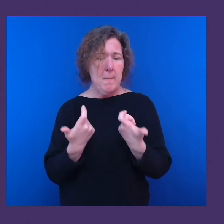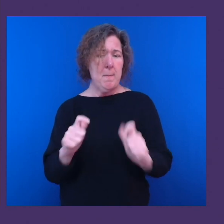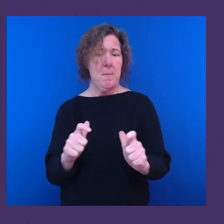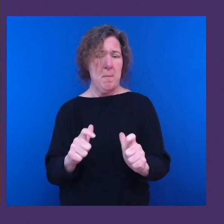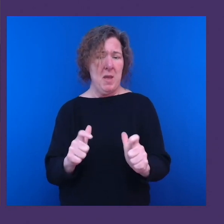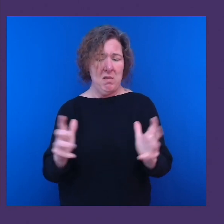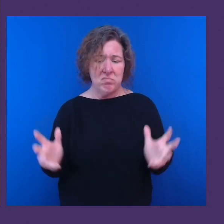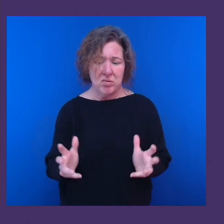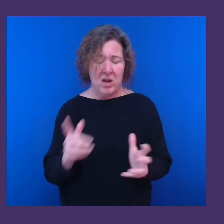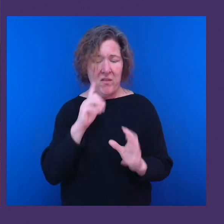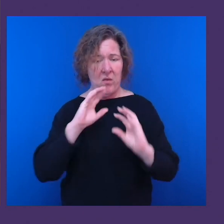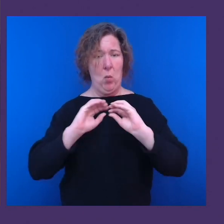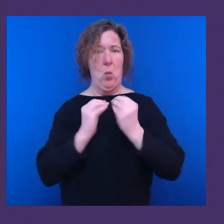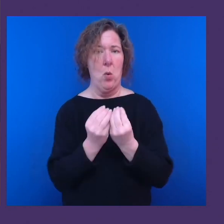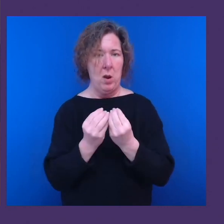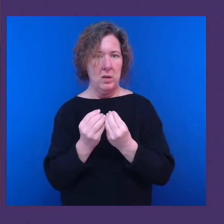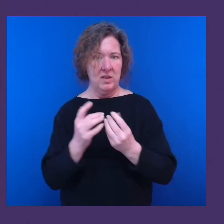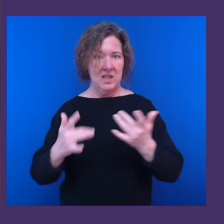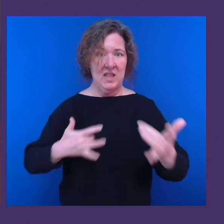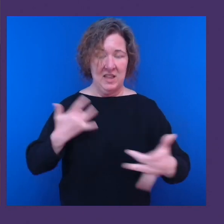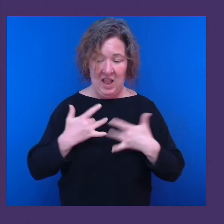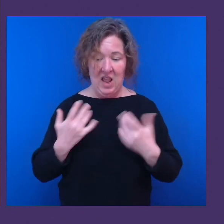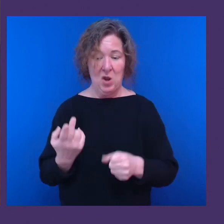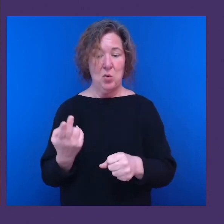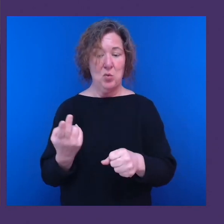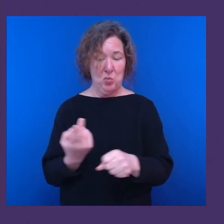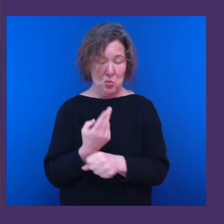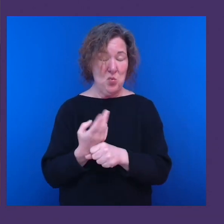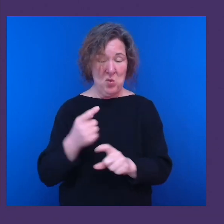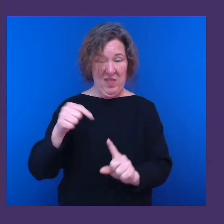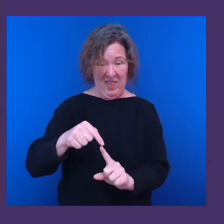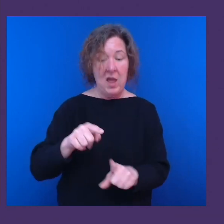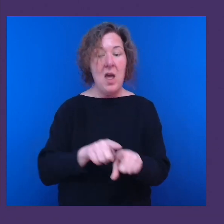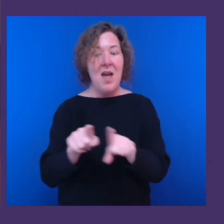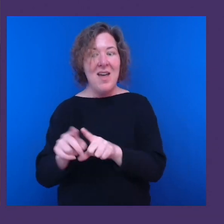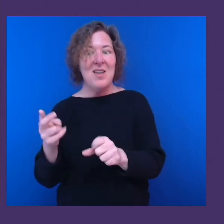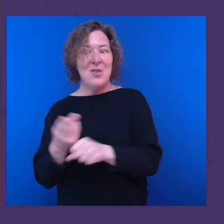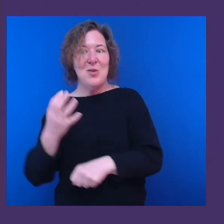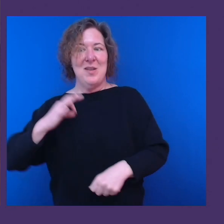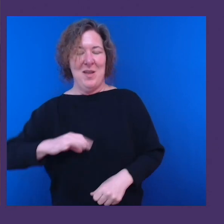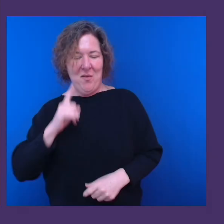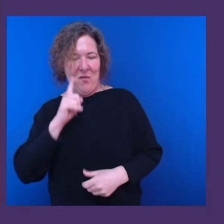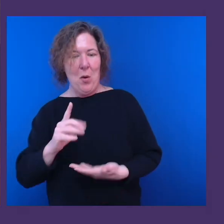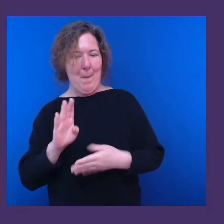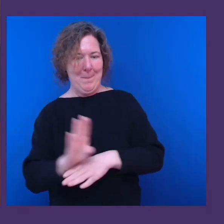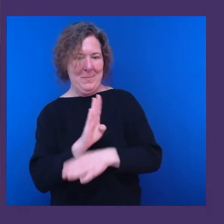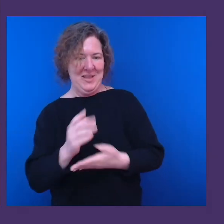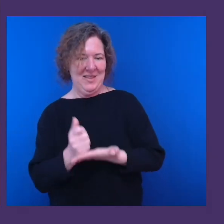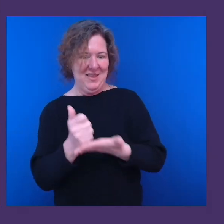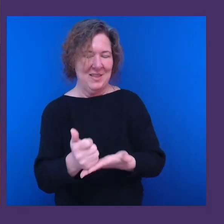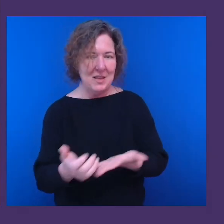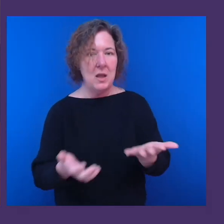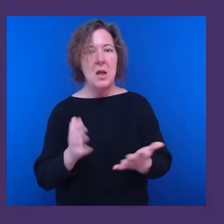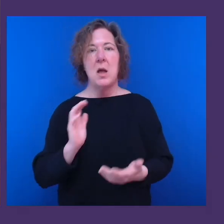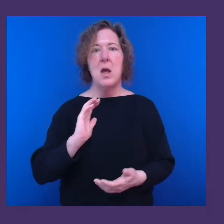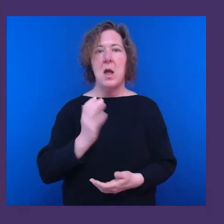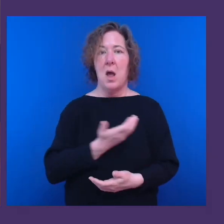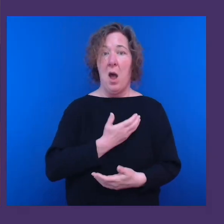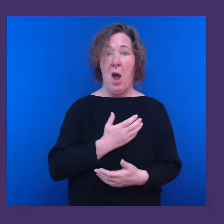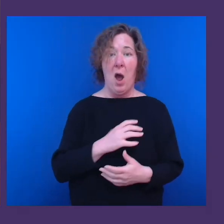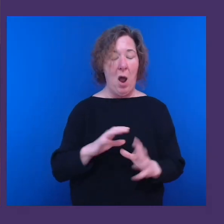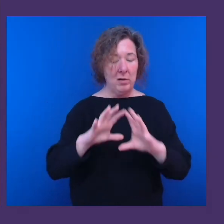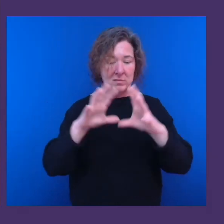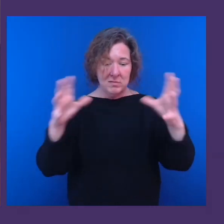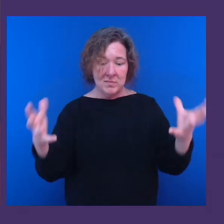organizations excited to use usability as a business lever. And the first one I would say is that our demographics are changing